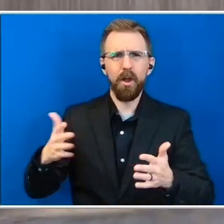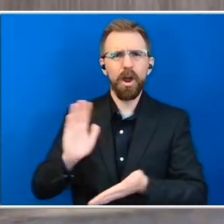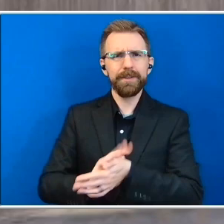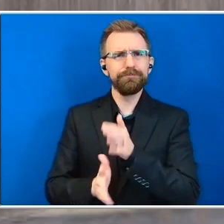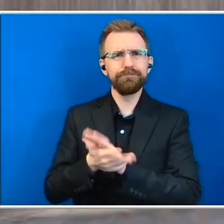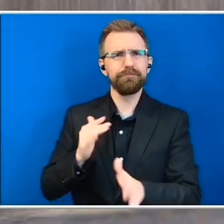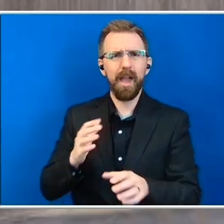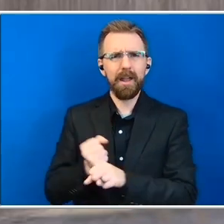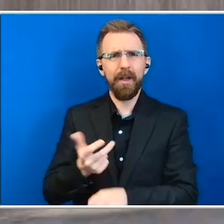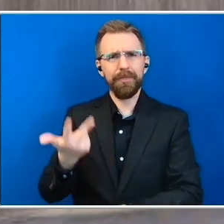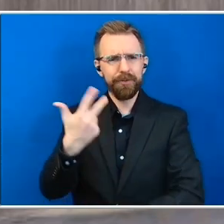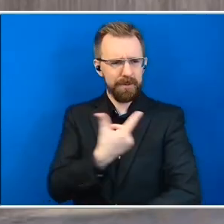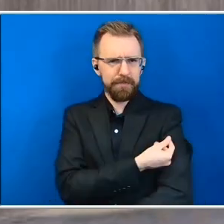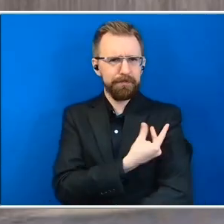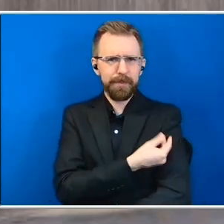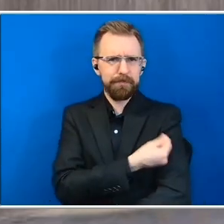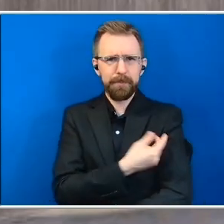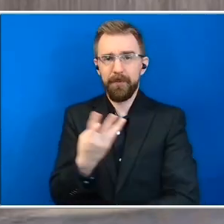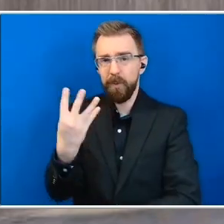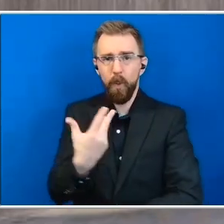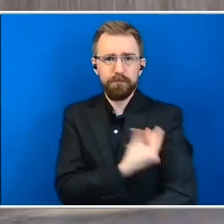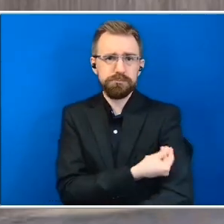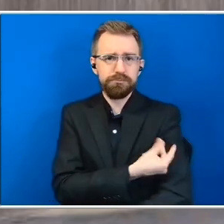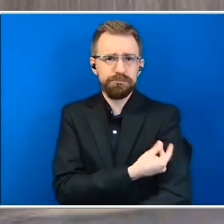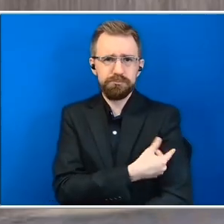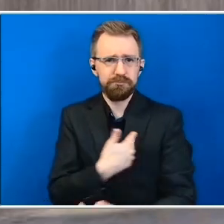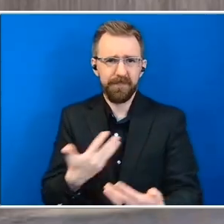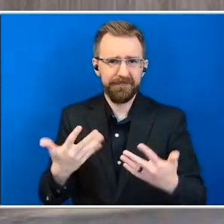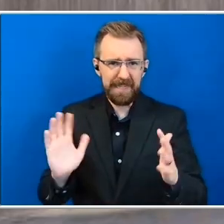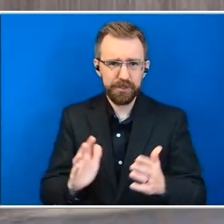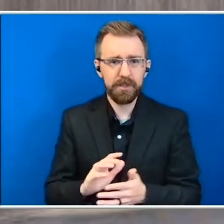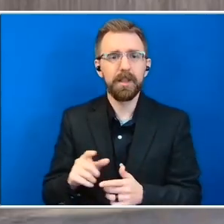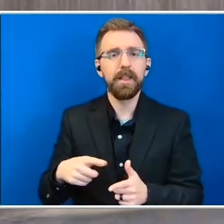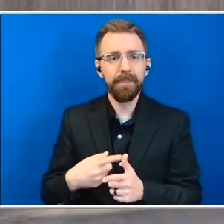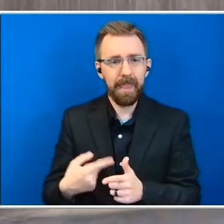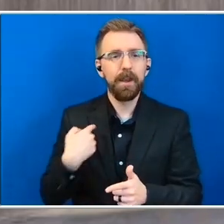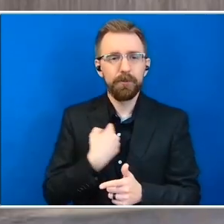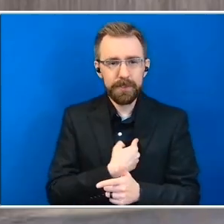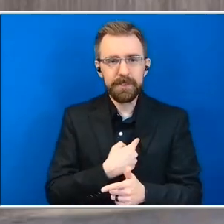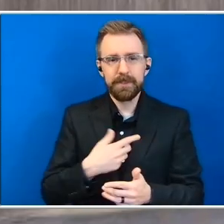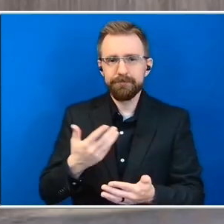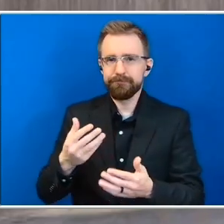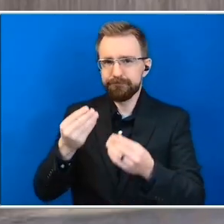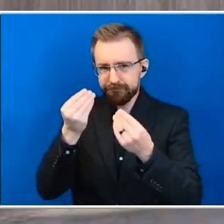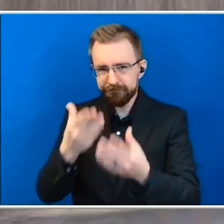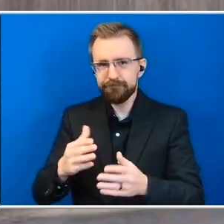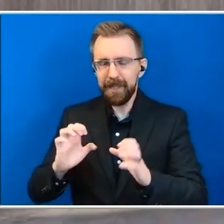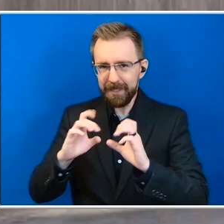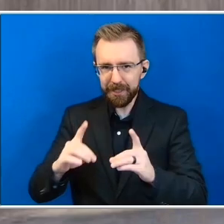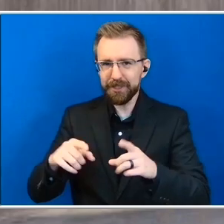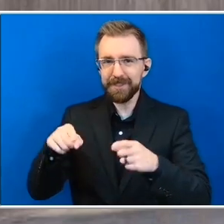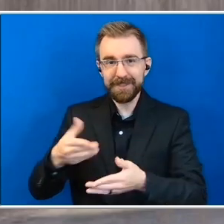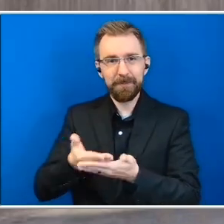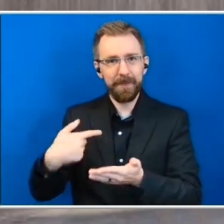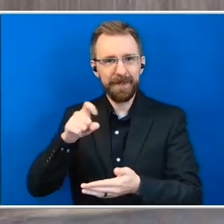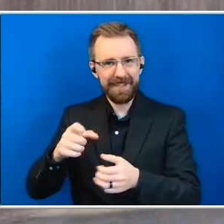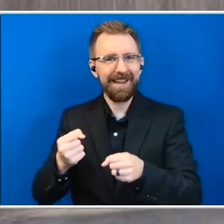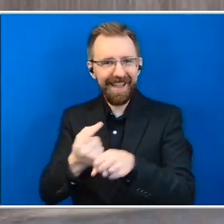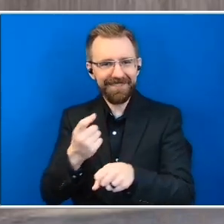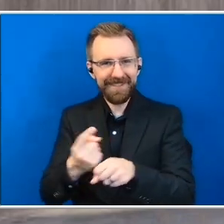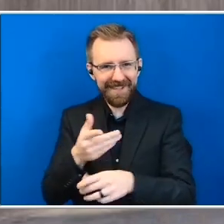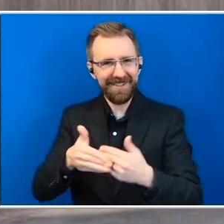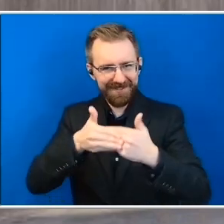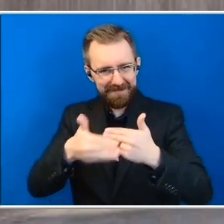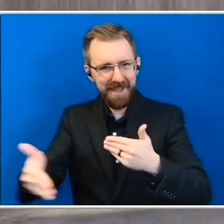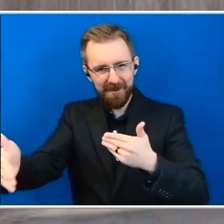3 of them or 4 of them," and then we bring the educational piece about this is something that we need every year from now on,